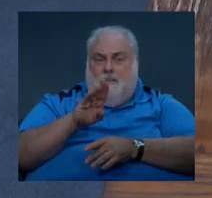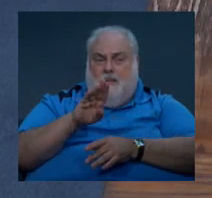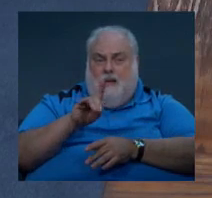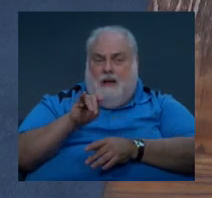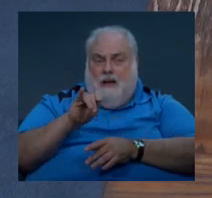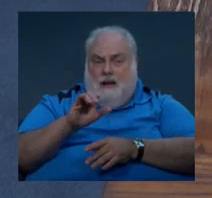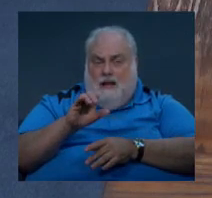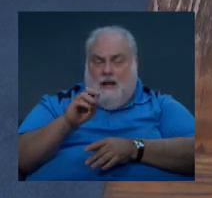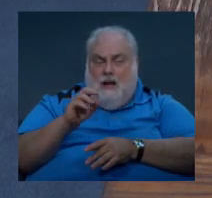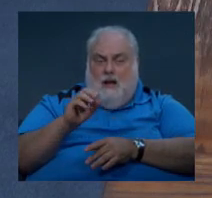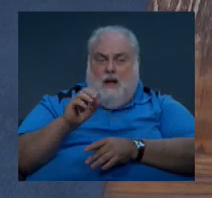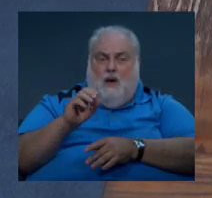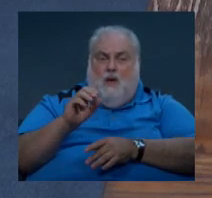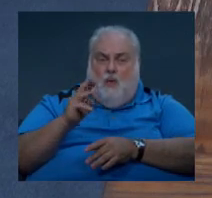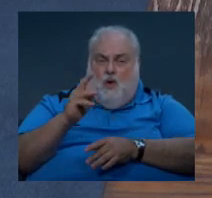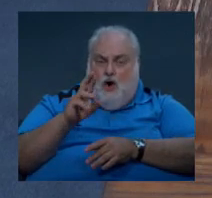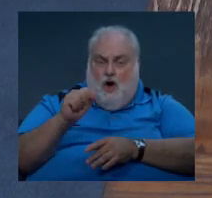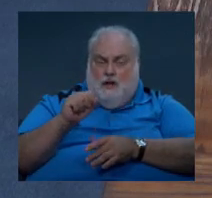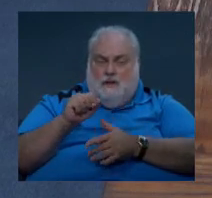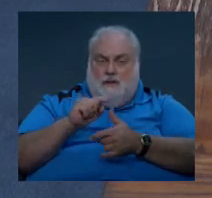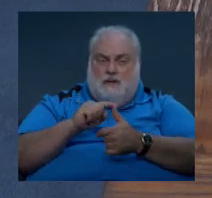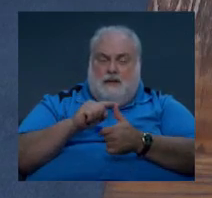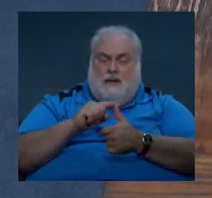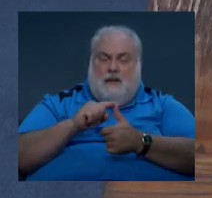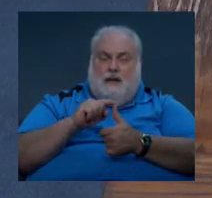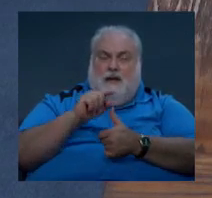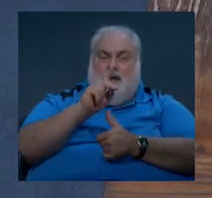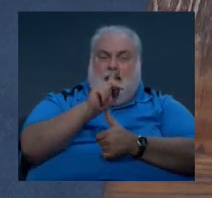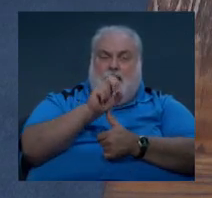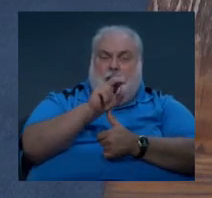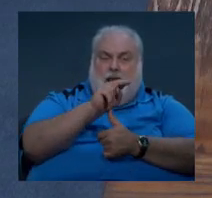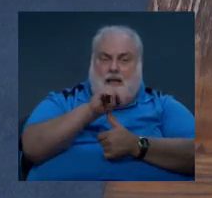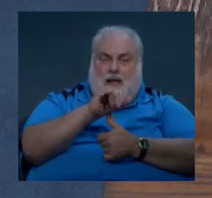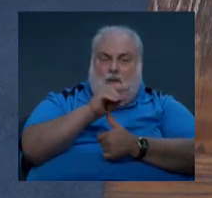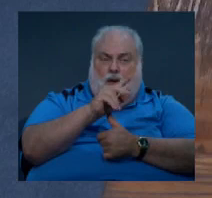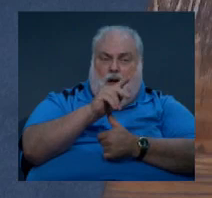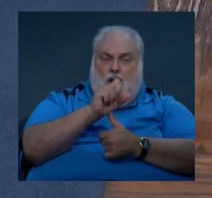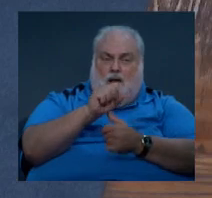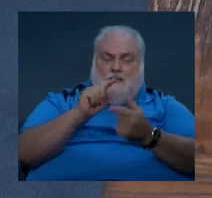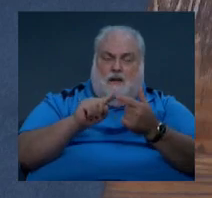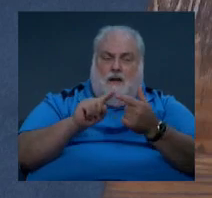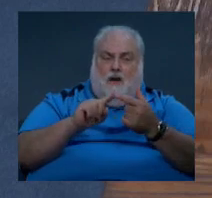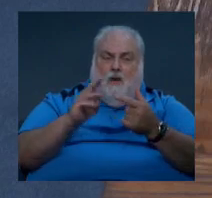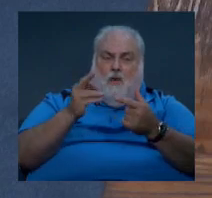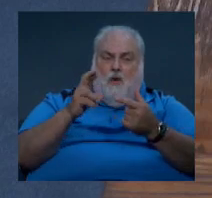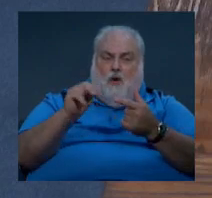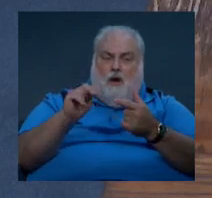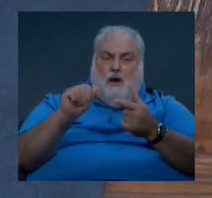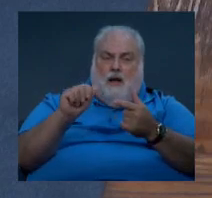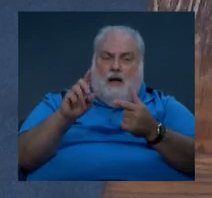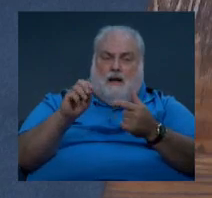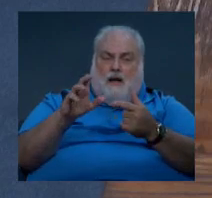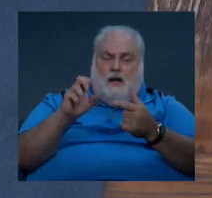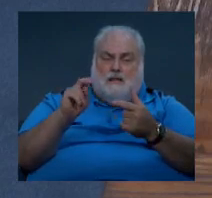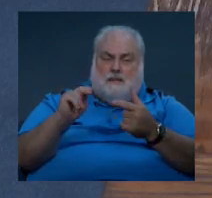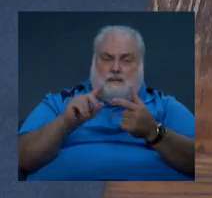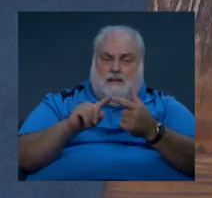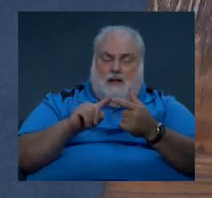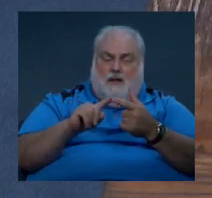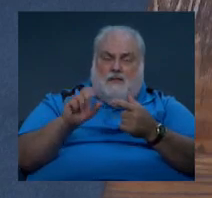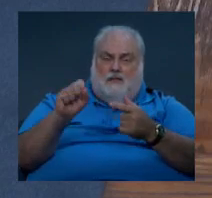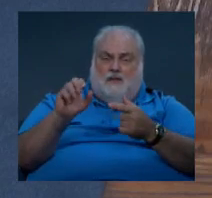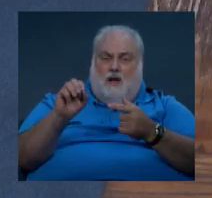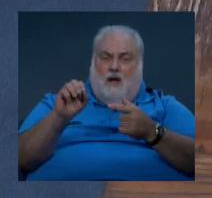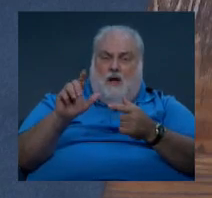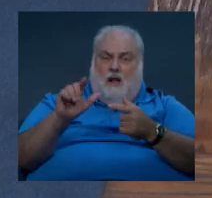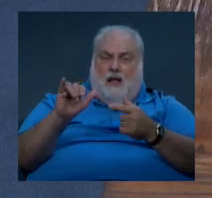Operations, which is Kenny Wilcox, Warren Atkins, which is the manager of solid waste collections, and also the zoo, in asking